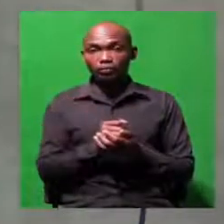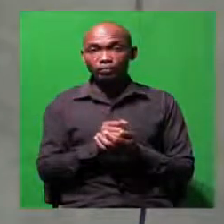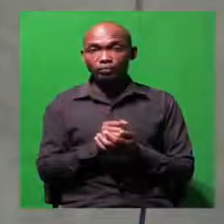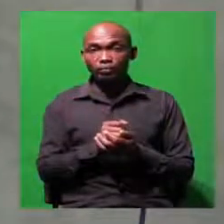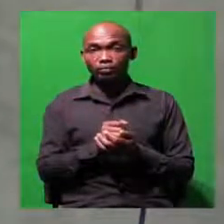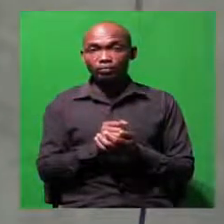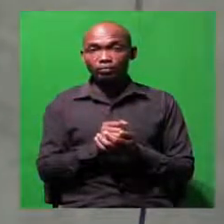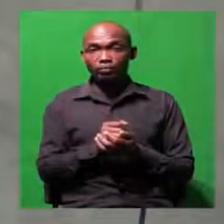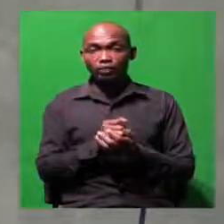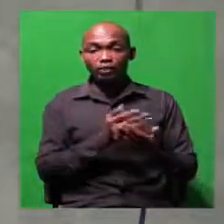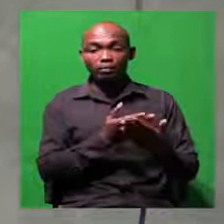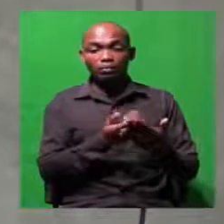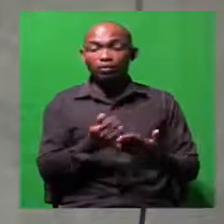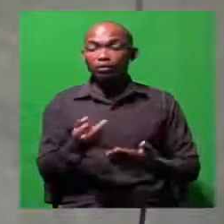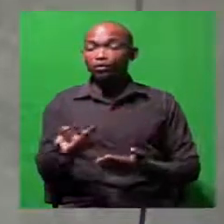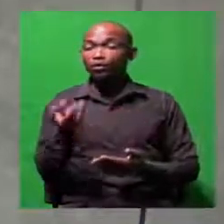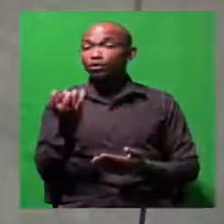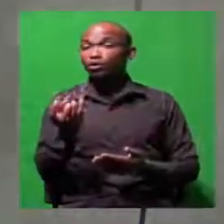because stone